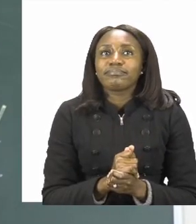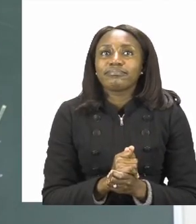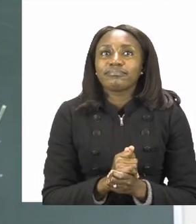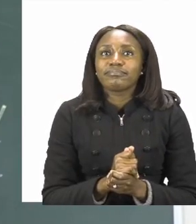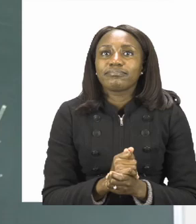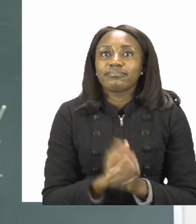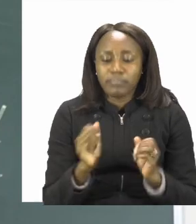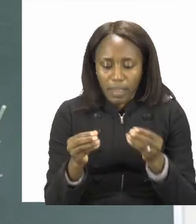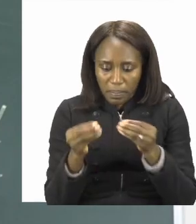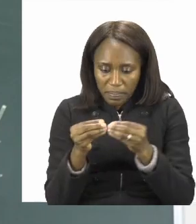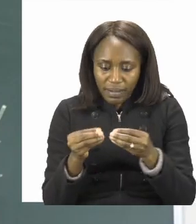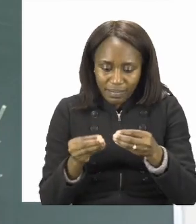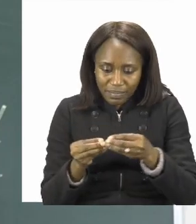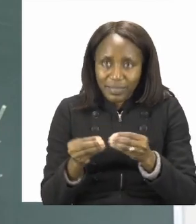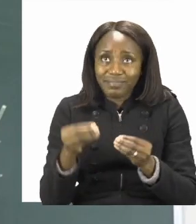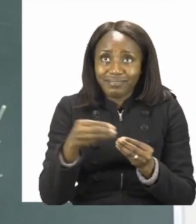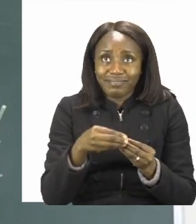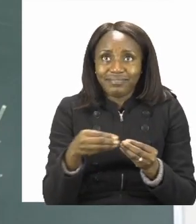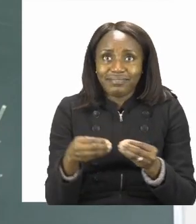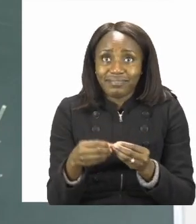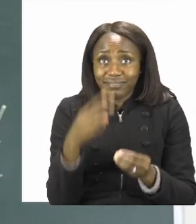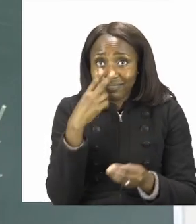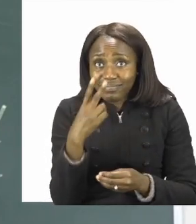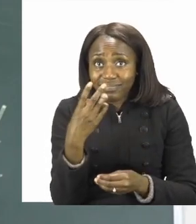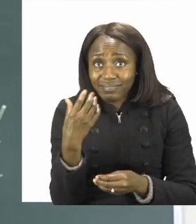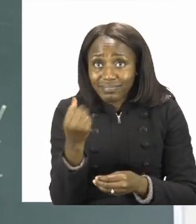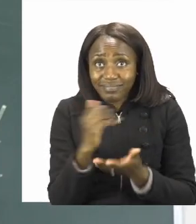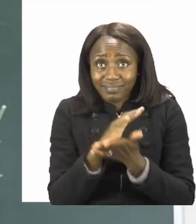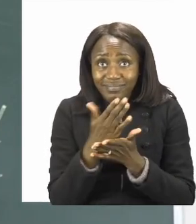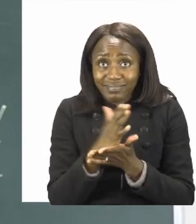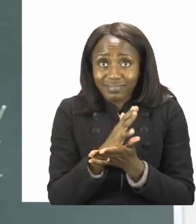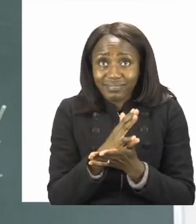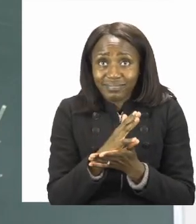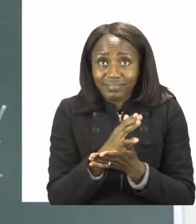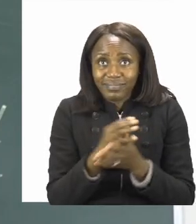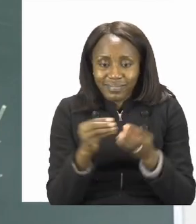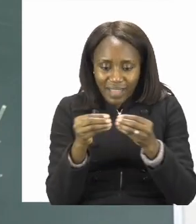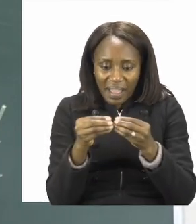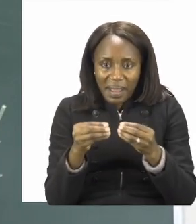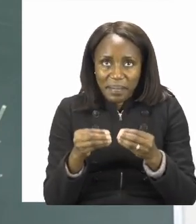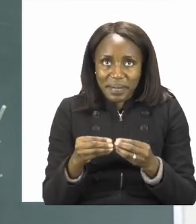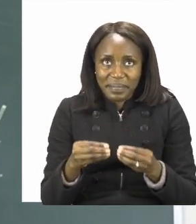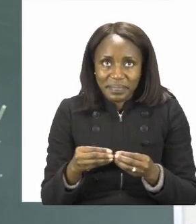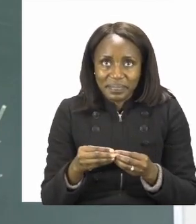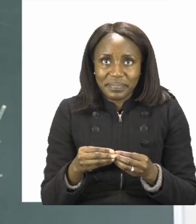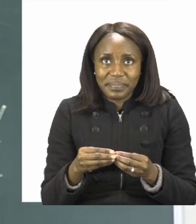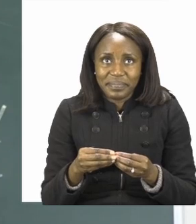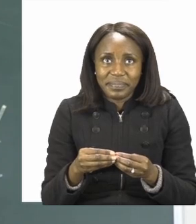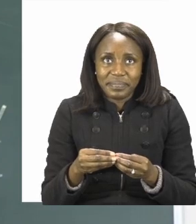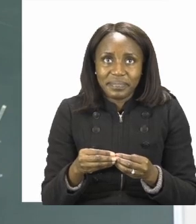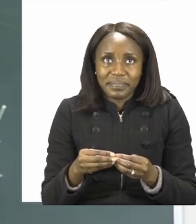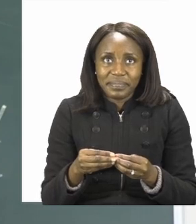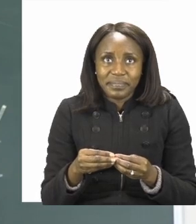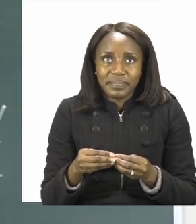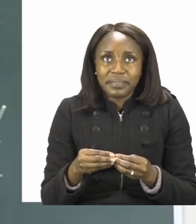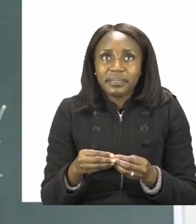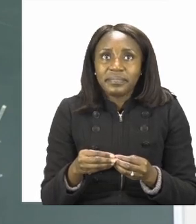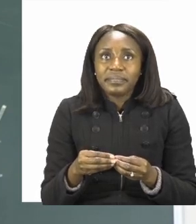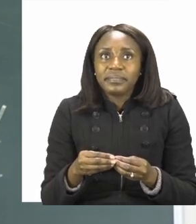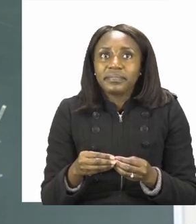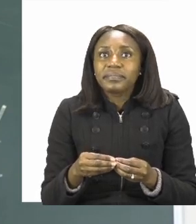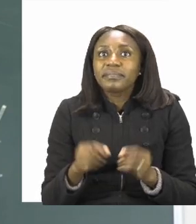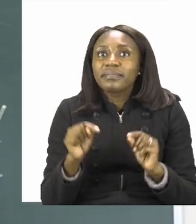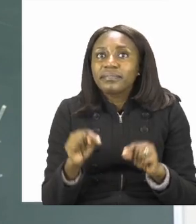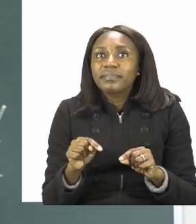together. So far, I have gone through my puzzle and I have put 3 pieces together. Now, I have